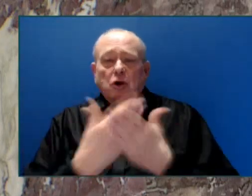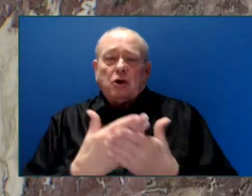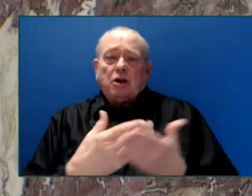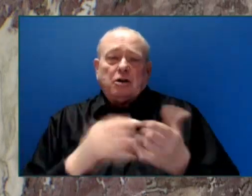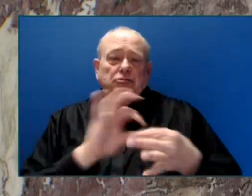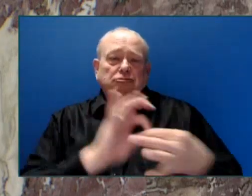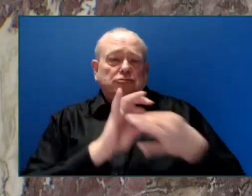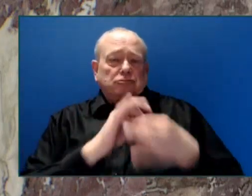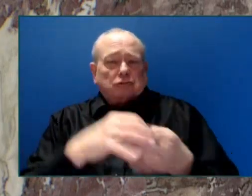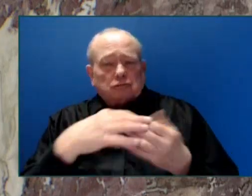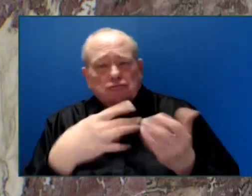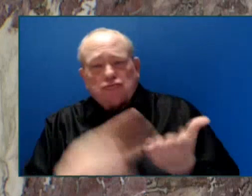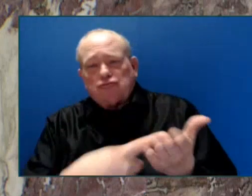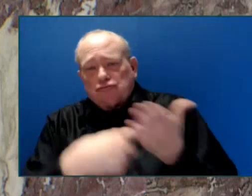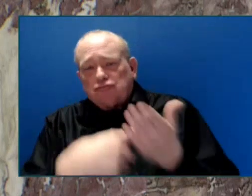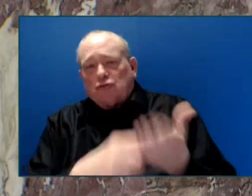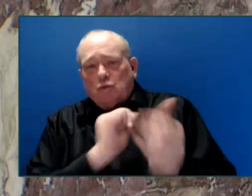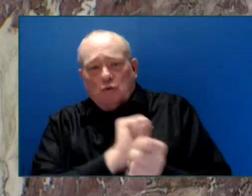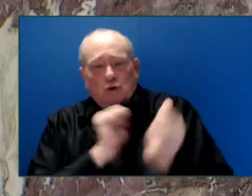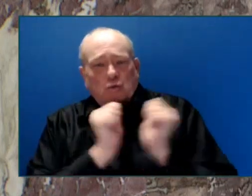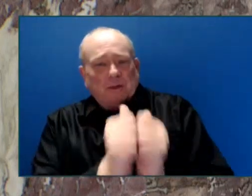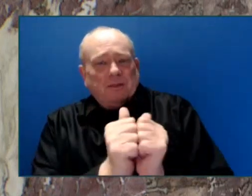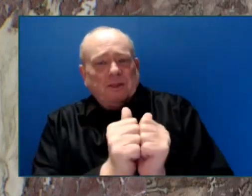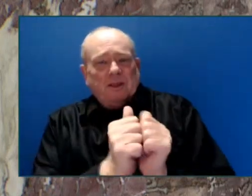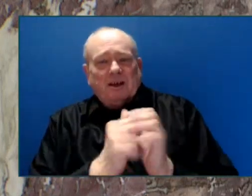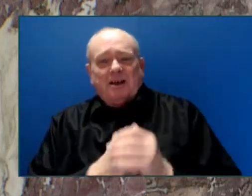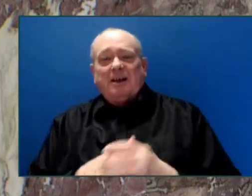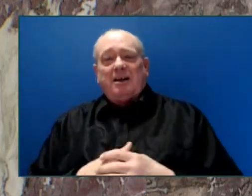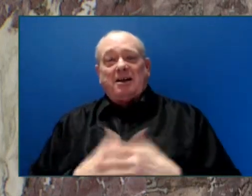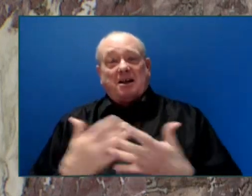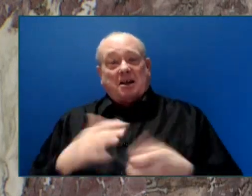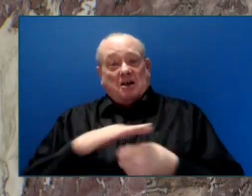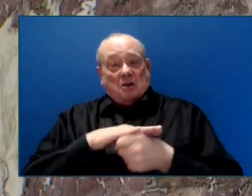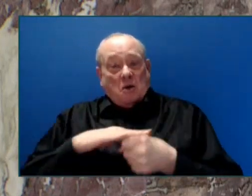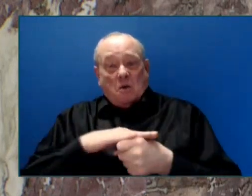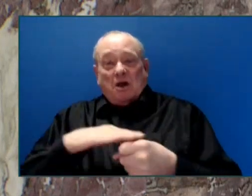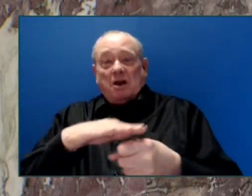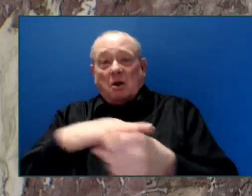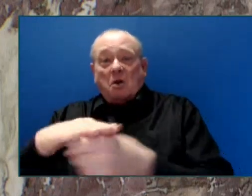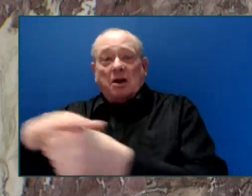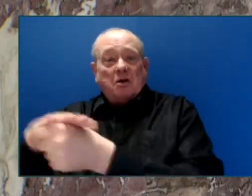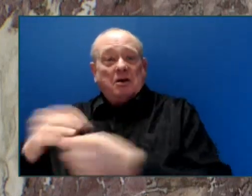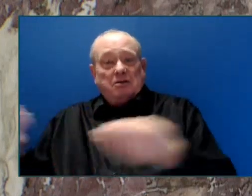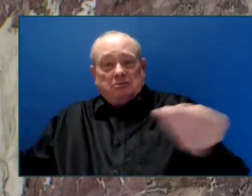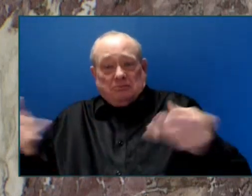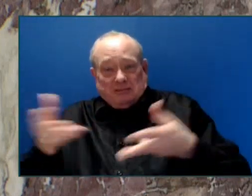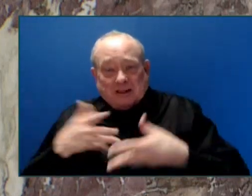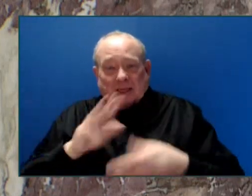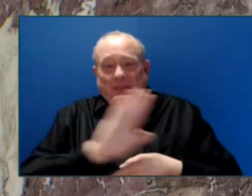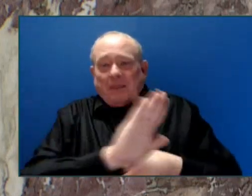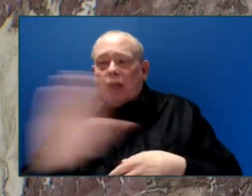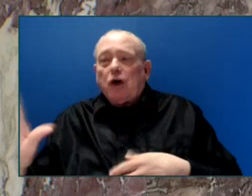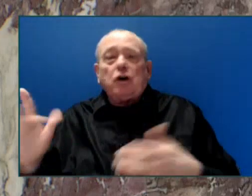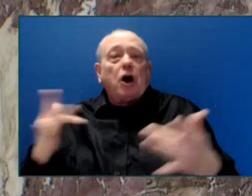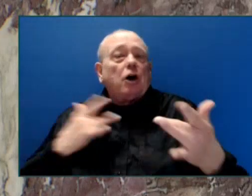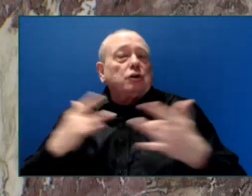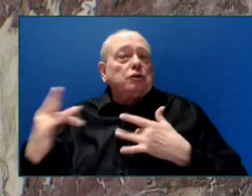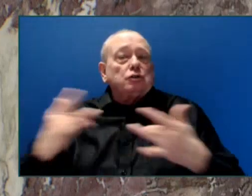these issues were being identified by local governments, the Premier, myself, and other ministers met with the